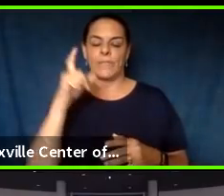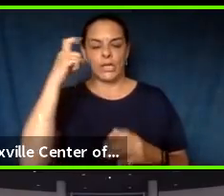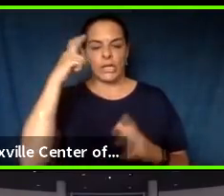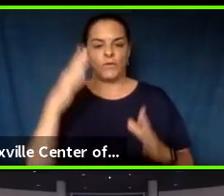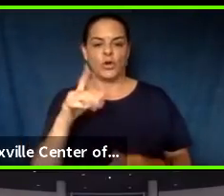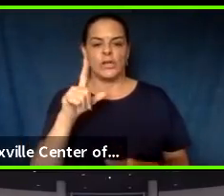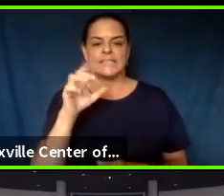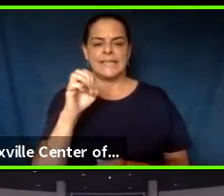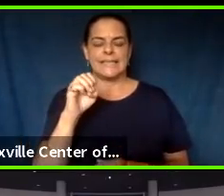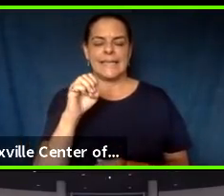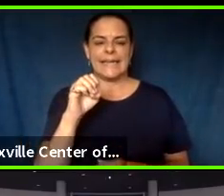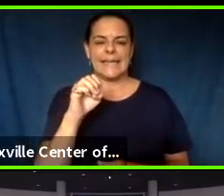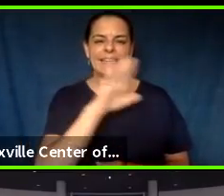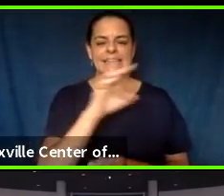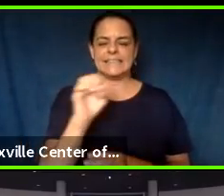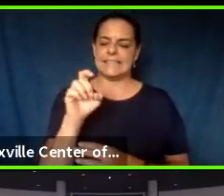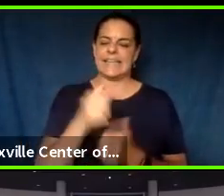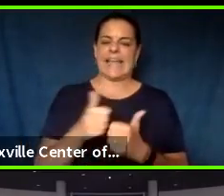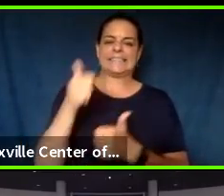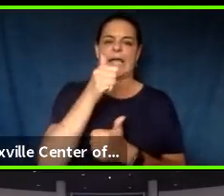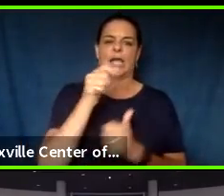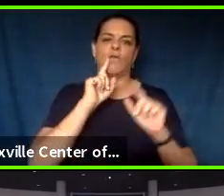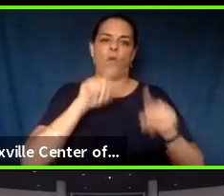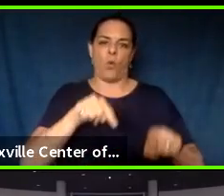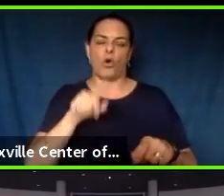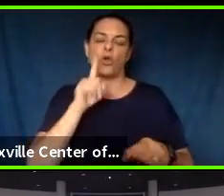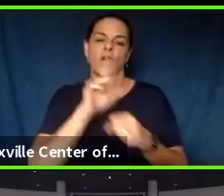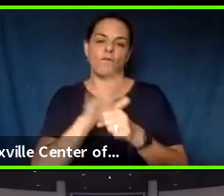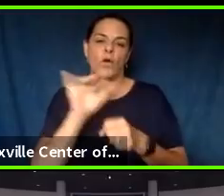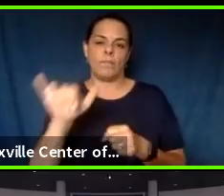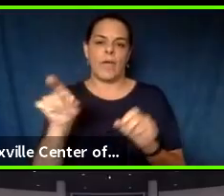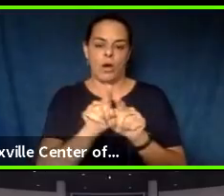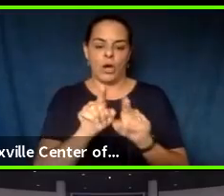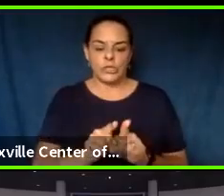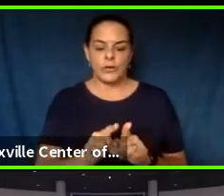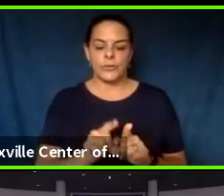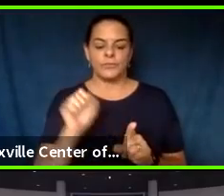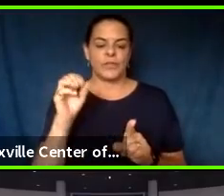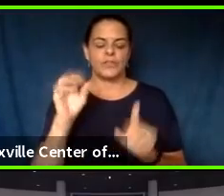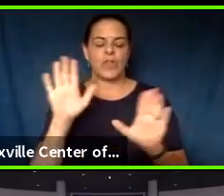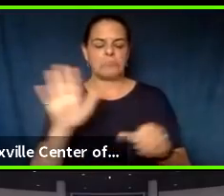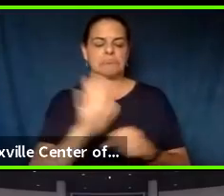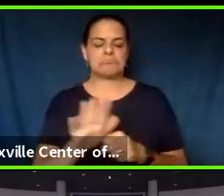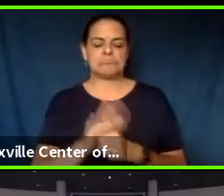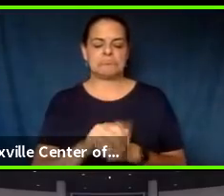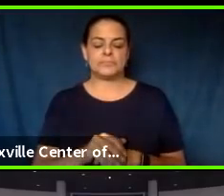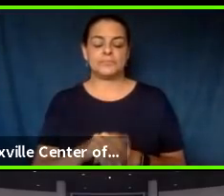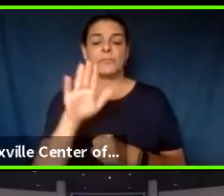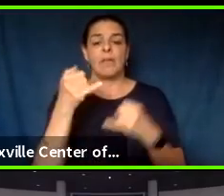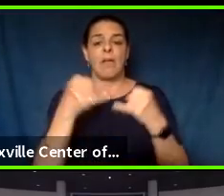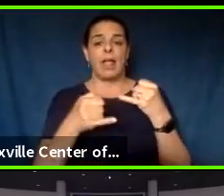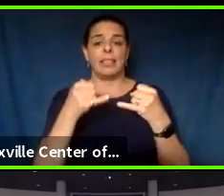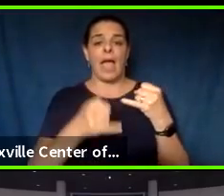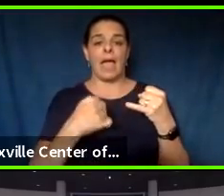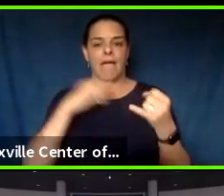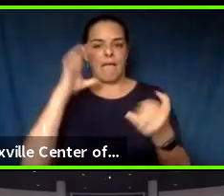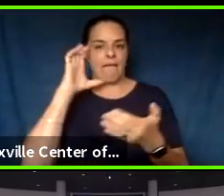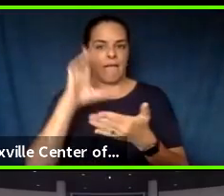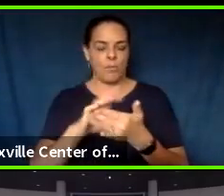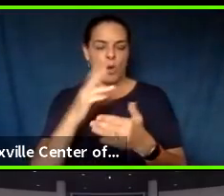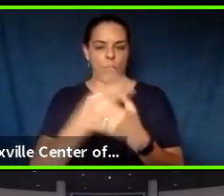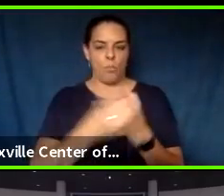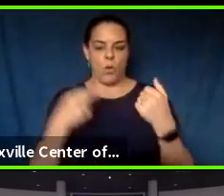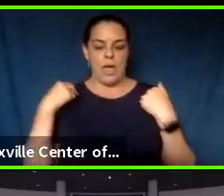Lee's executive orders confirm that as well. So enough said there. Last, I believe that both the